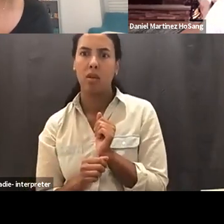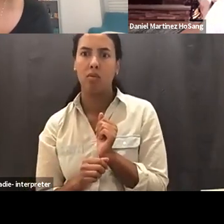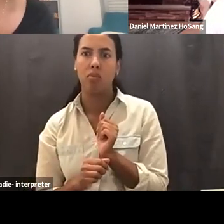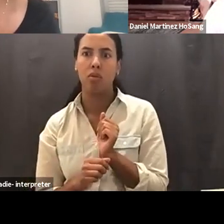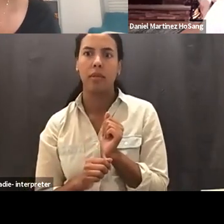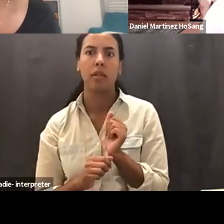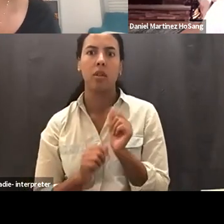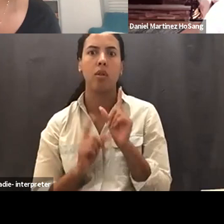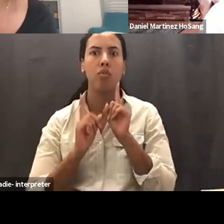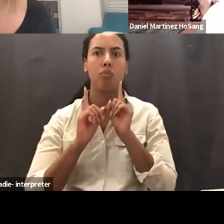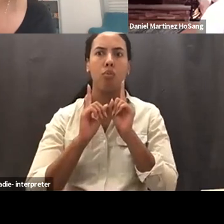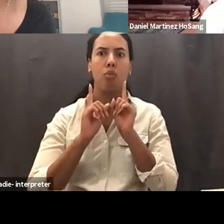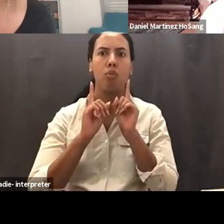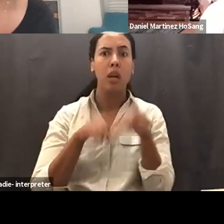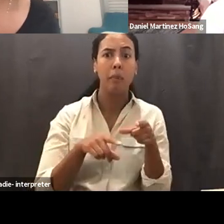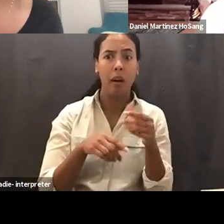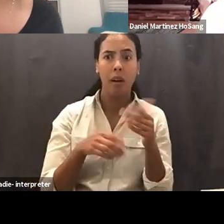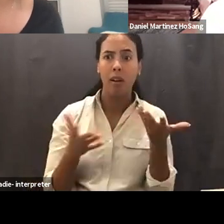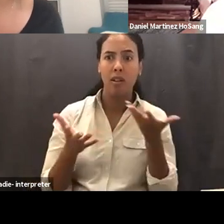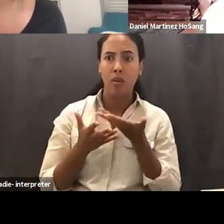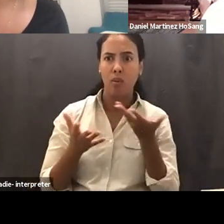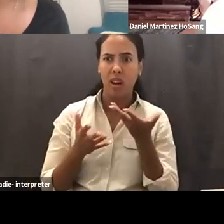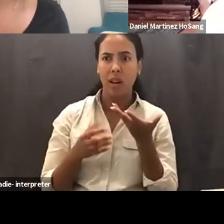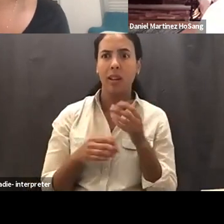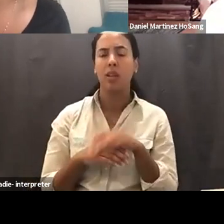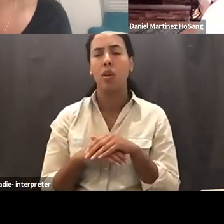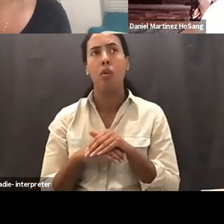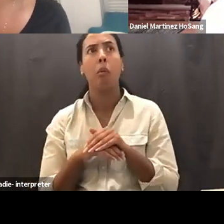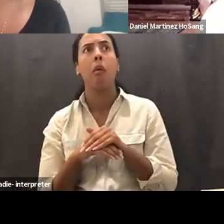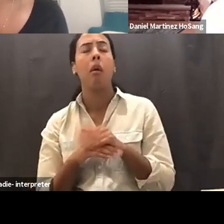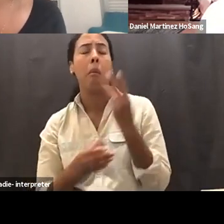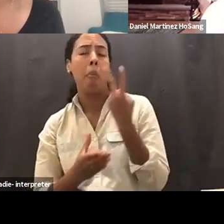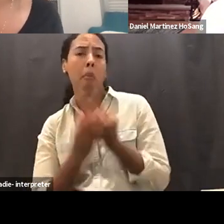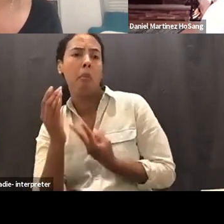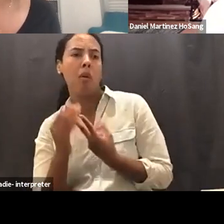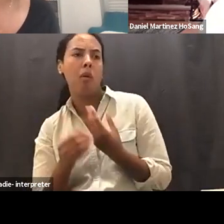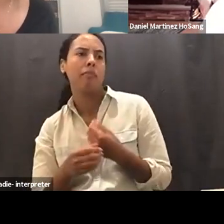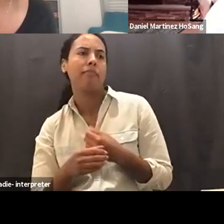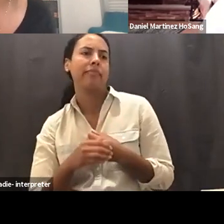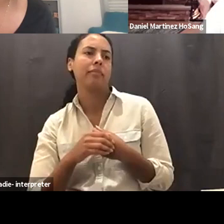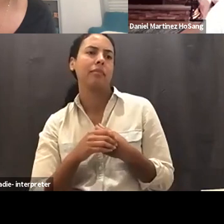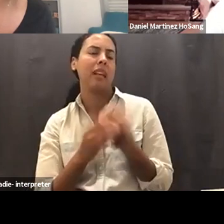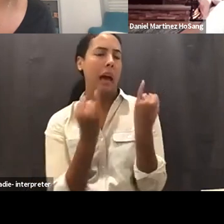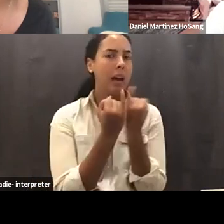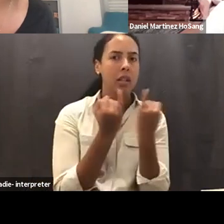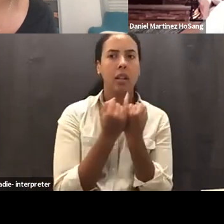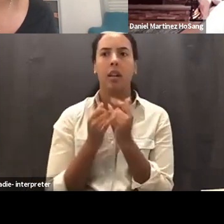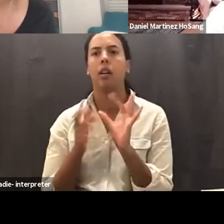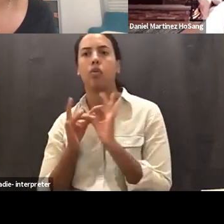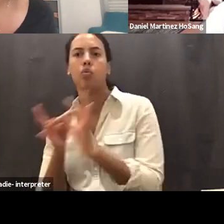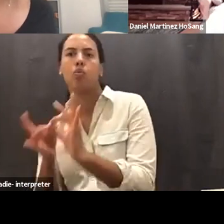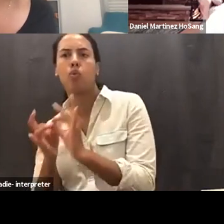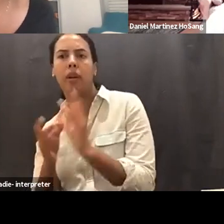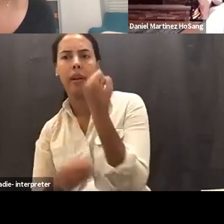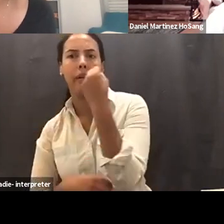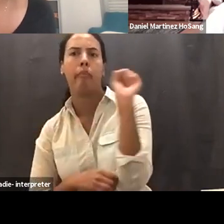coordinated protests happened across the world. And I actually remember that a few days after the CAA was passed, Harvard and Oxford students were